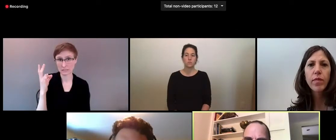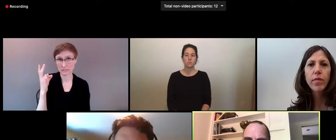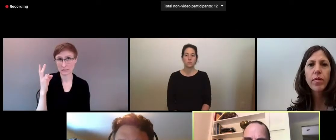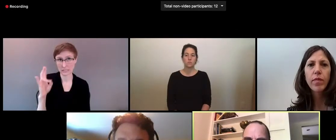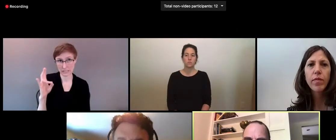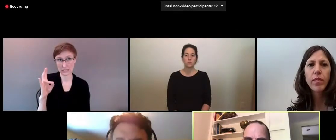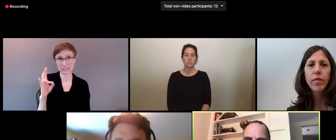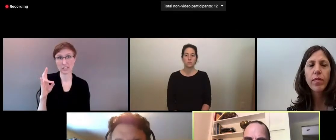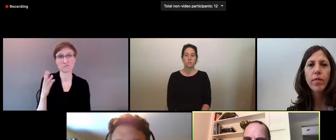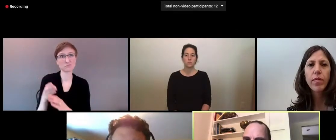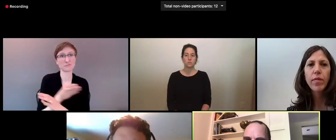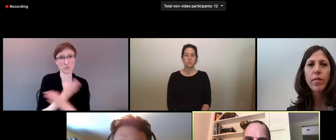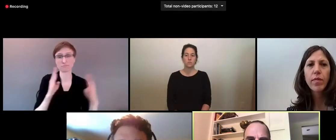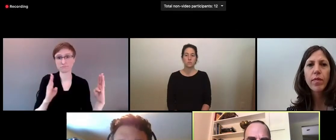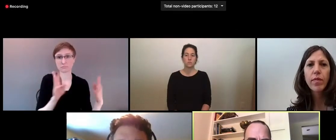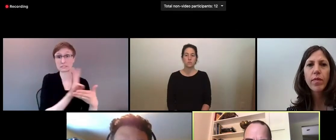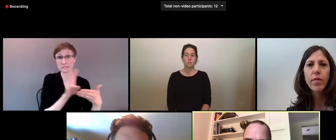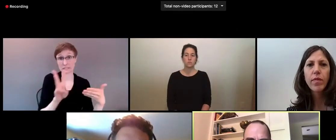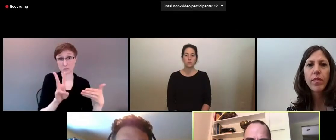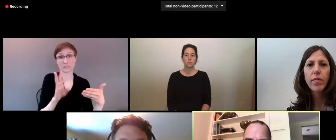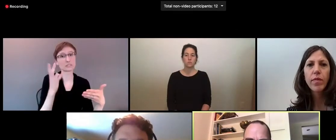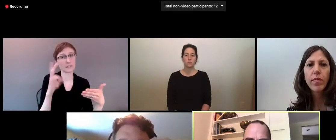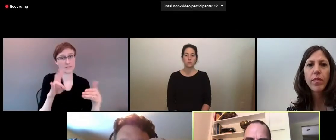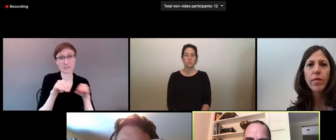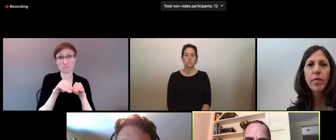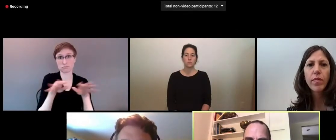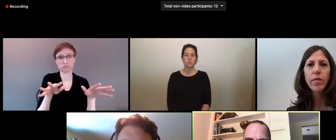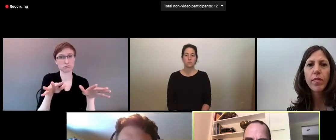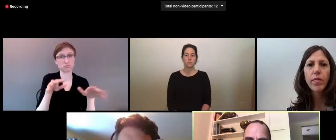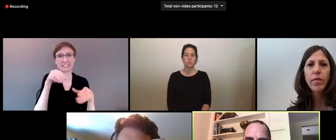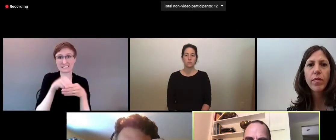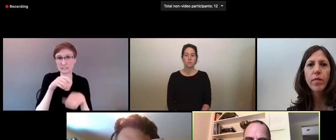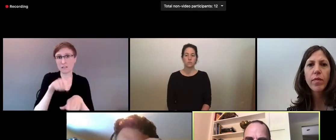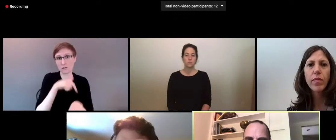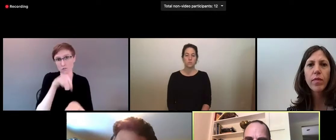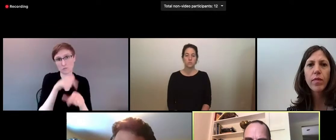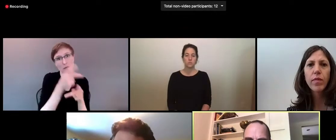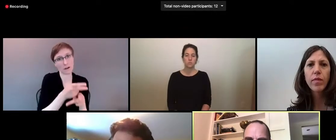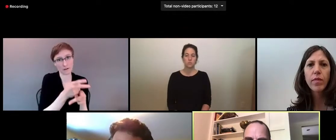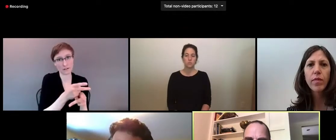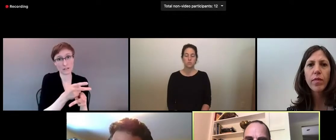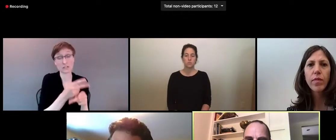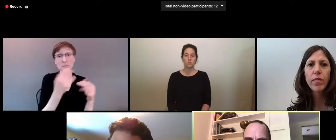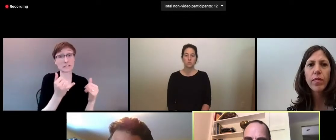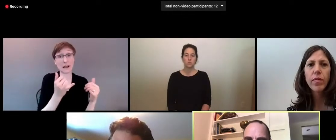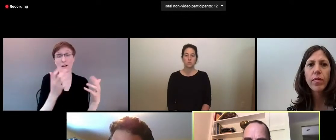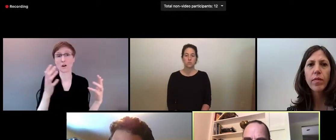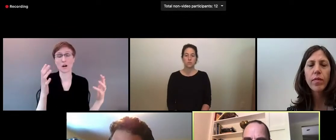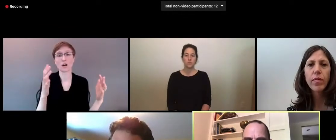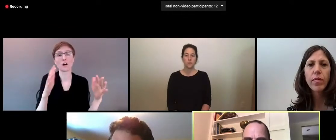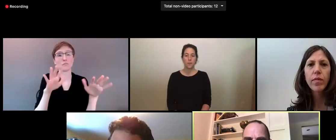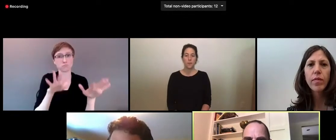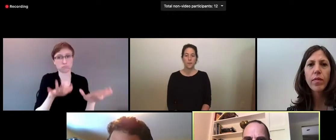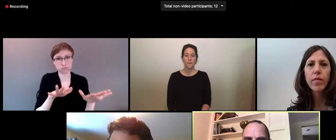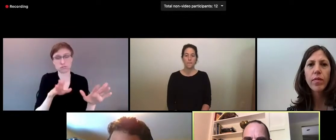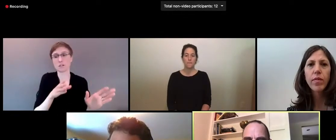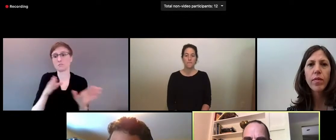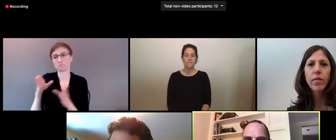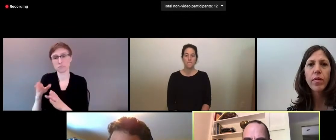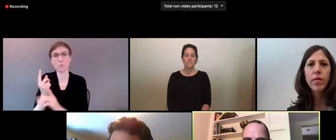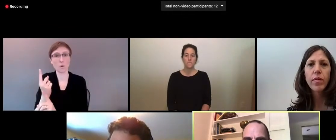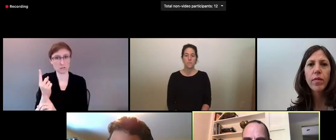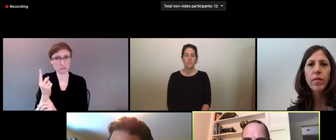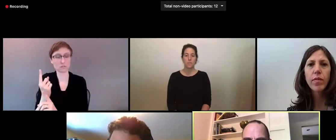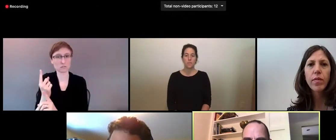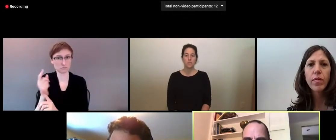previous six weeks. So there's been a tremendous stop in the transmission of spread to long-term care facilities